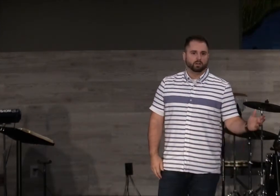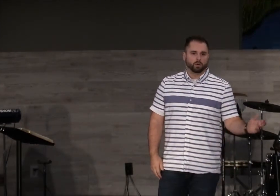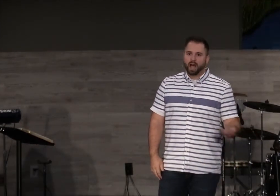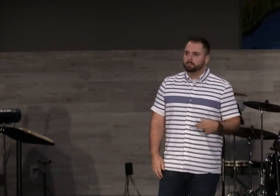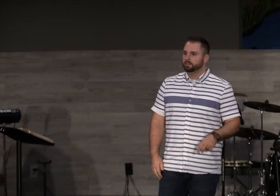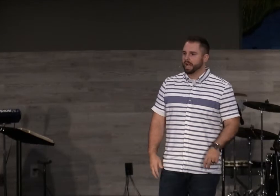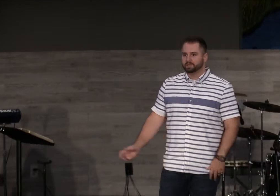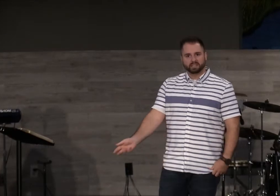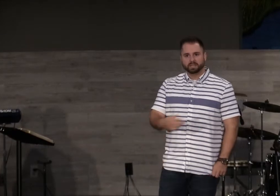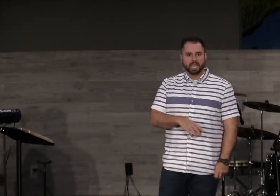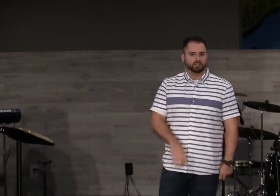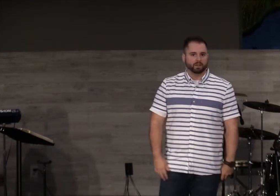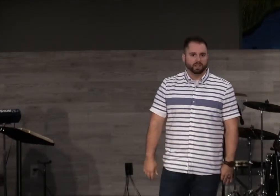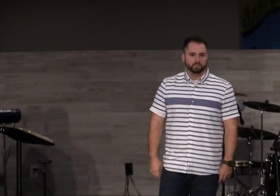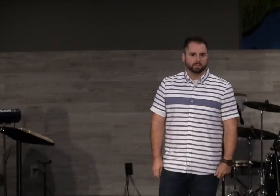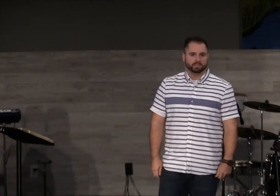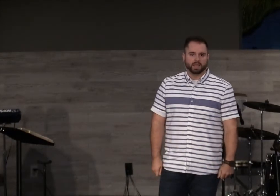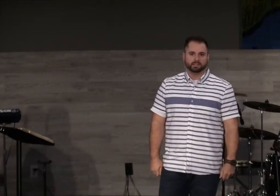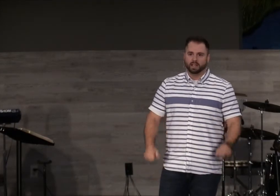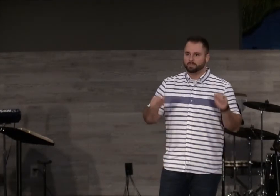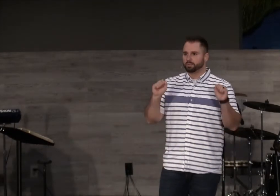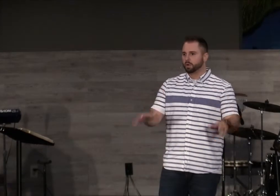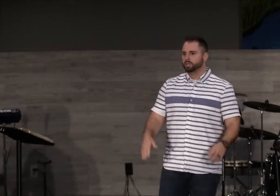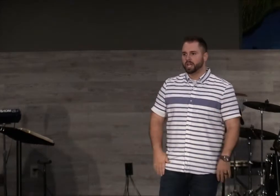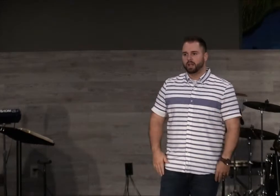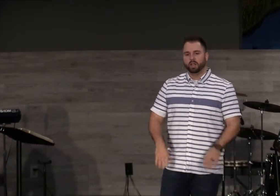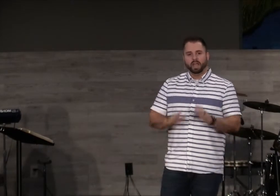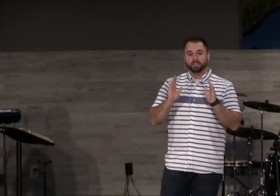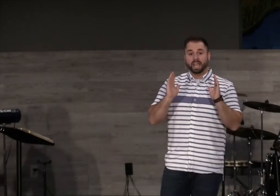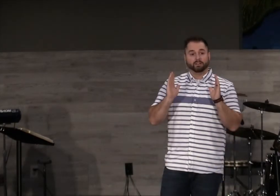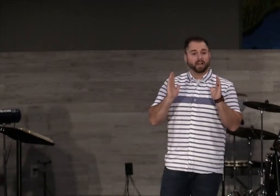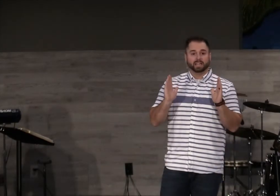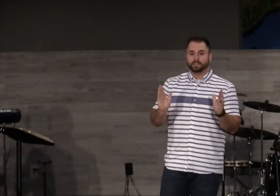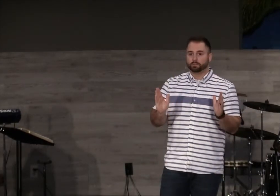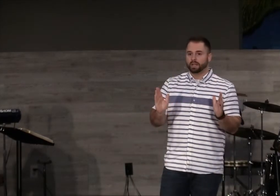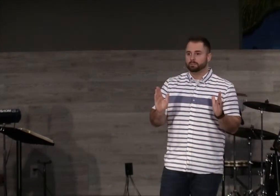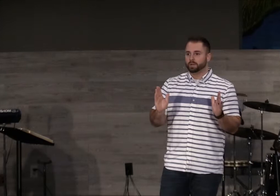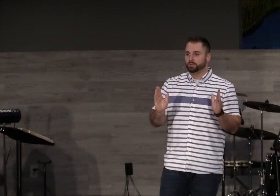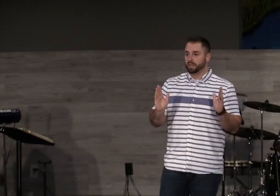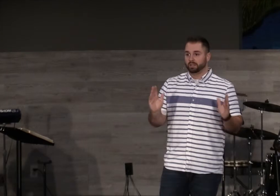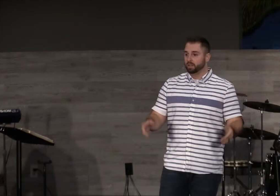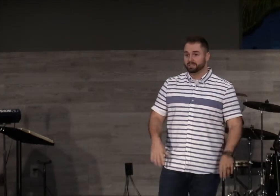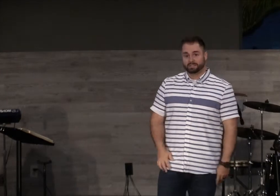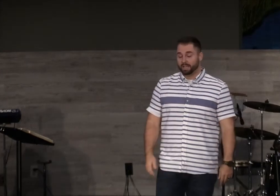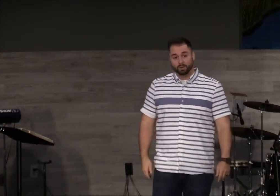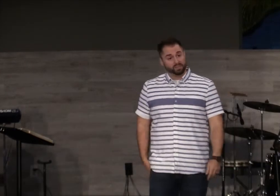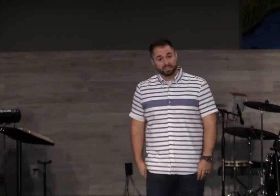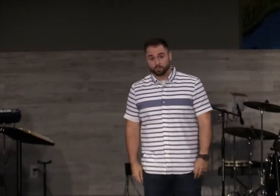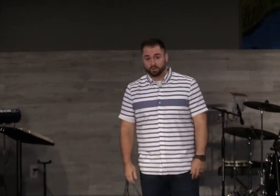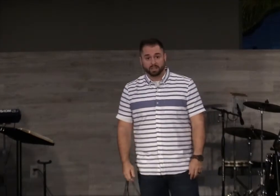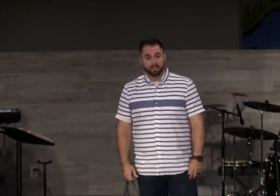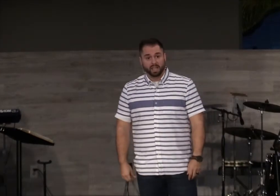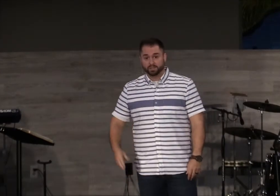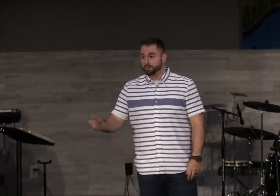been robbed, their houses have been taken from them, repossessed, they've been thrown in jail, and they are finally at their breaking point where they're like, look, I don't know